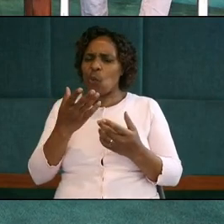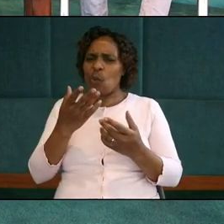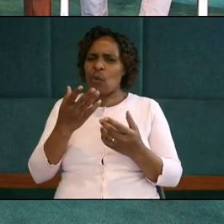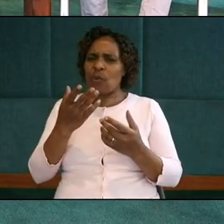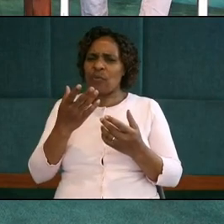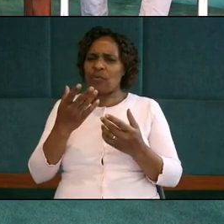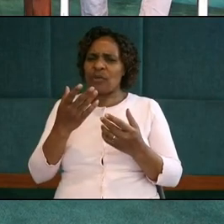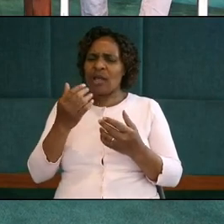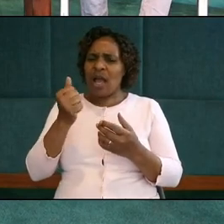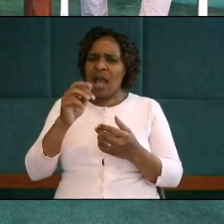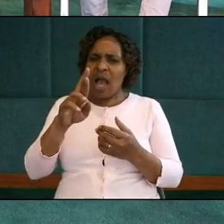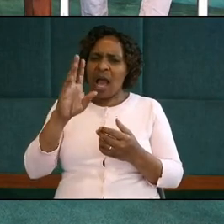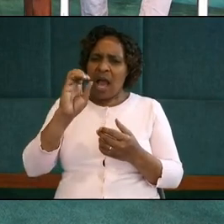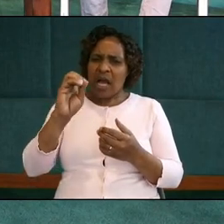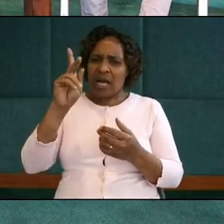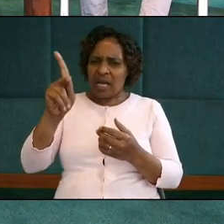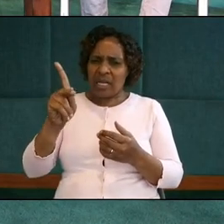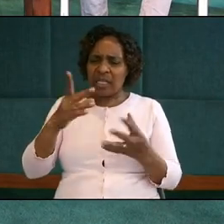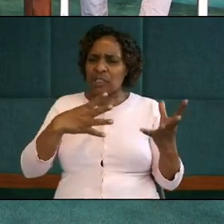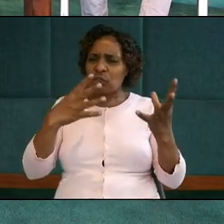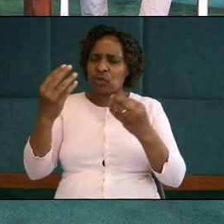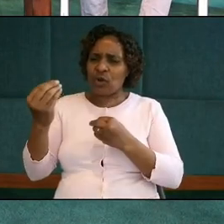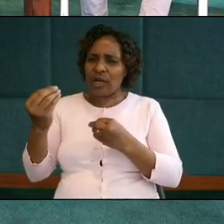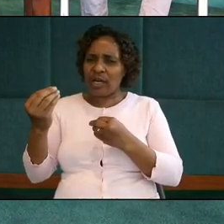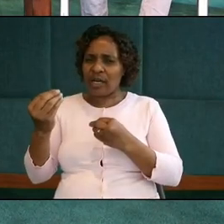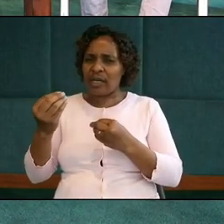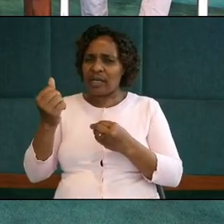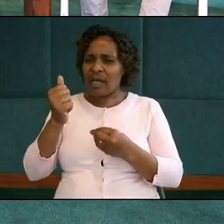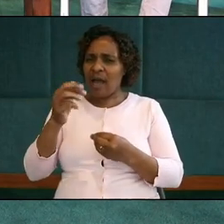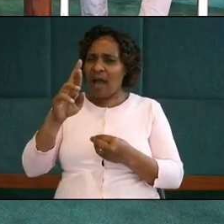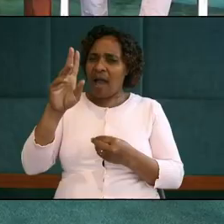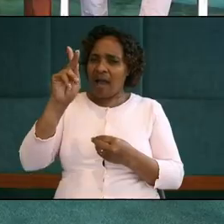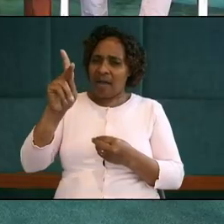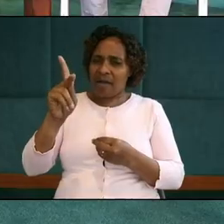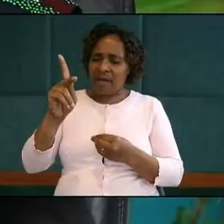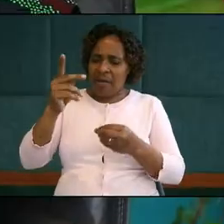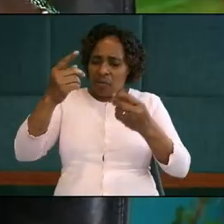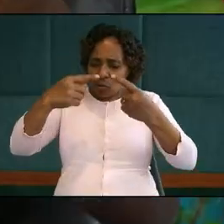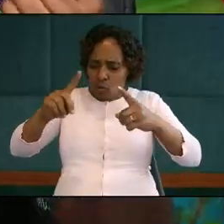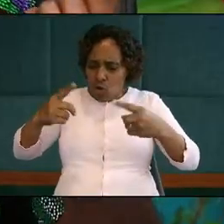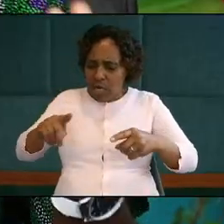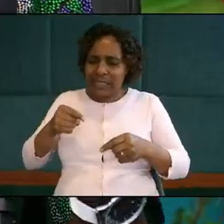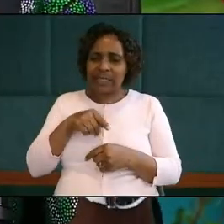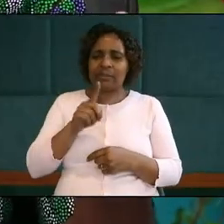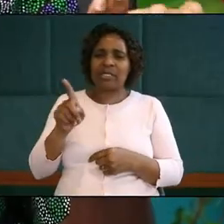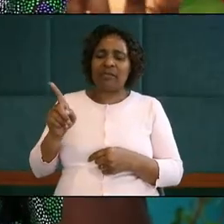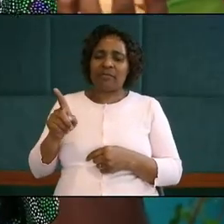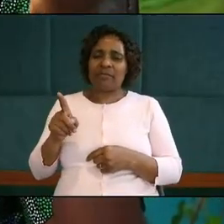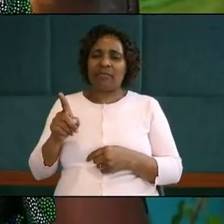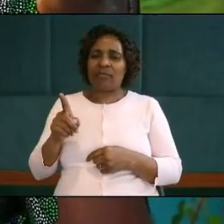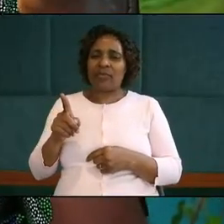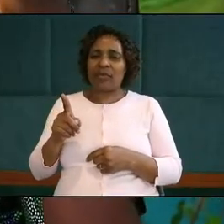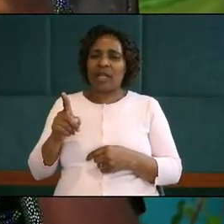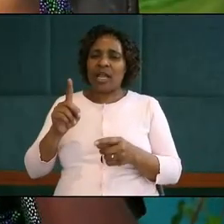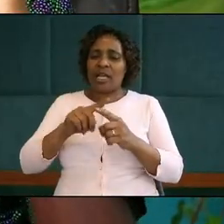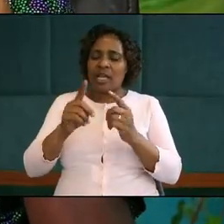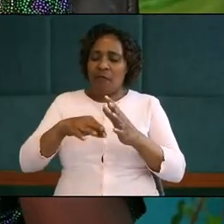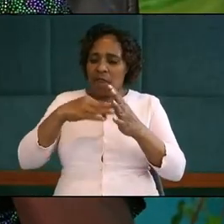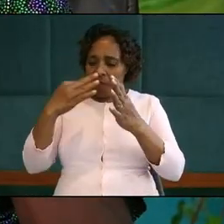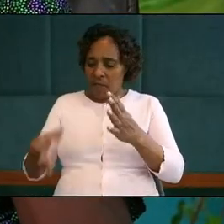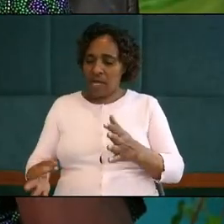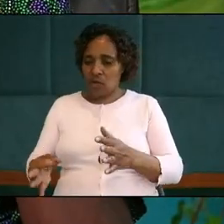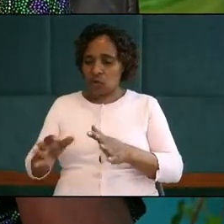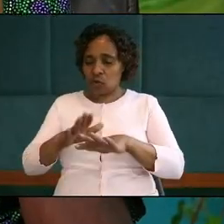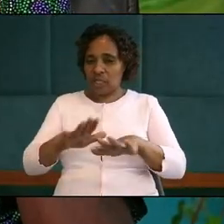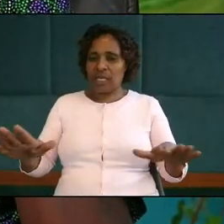is going, then like, ooh, then pop. As if so the ark rectifies itself and the man just drops dead to the ground. Yeah. I think